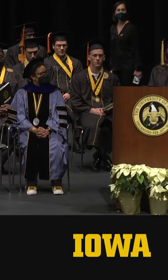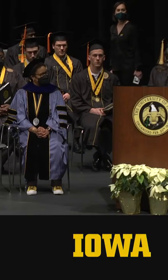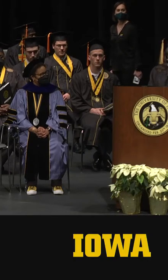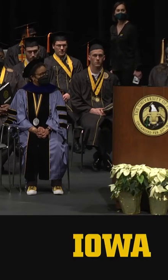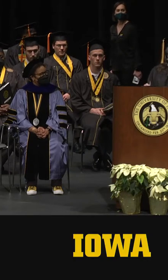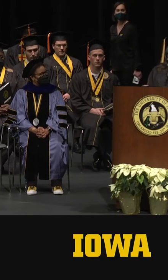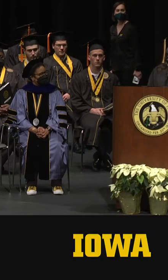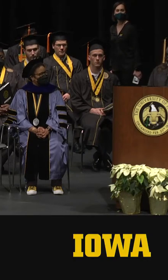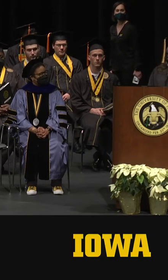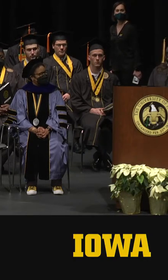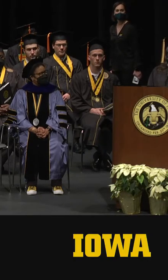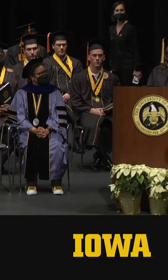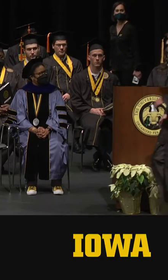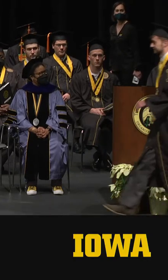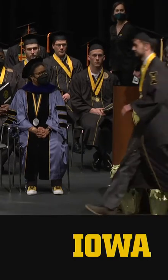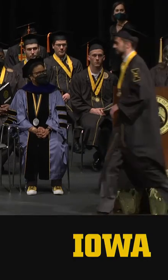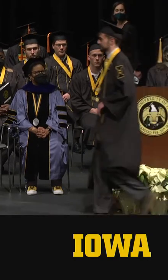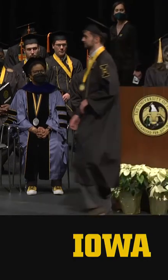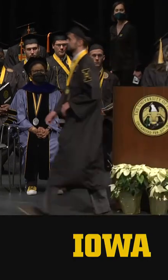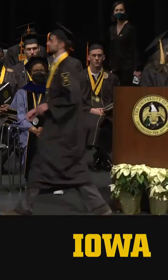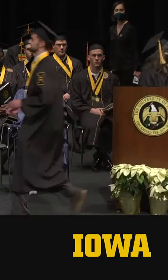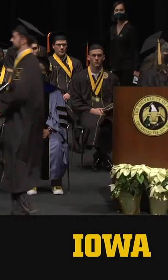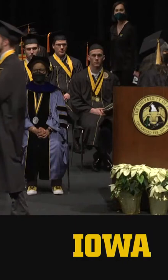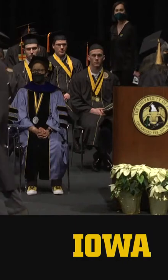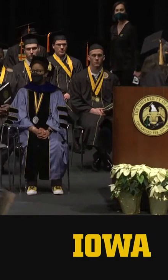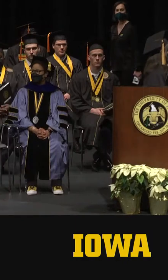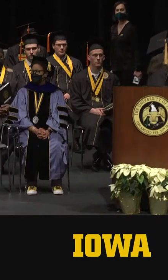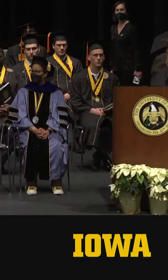Evan Bradley, with a minor in Spanish.